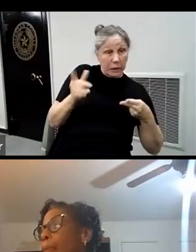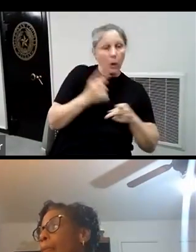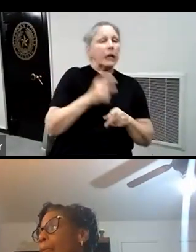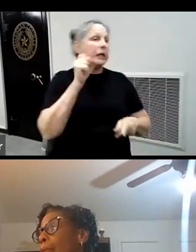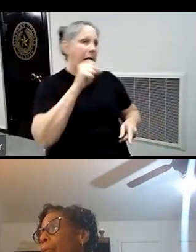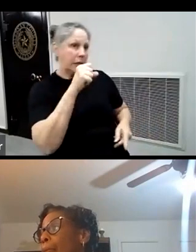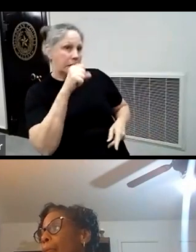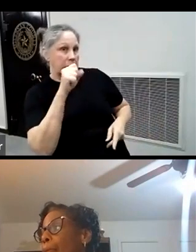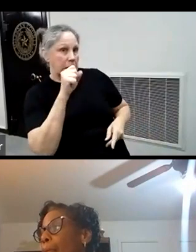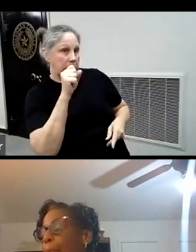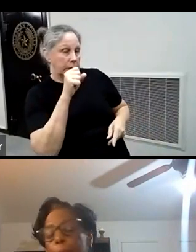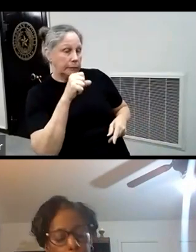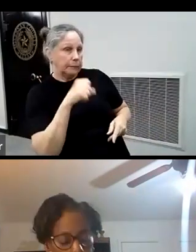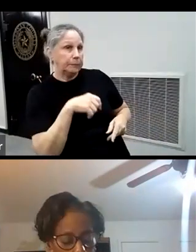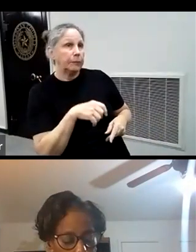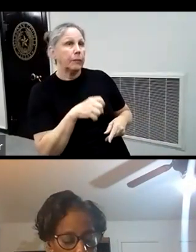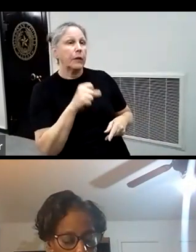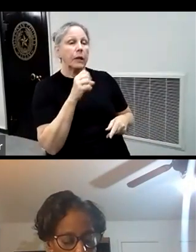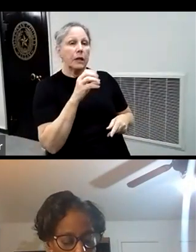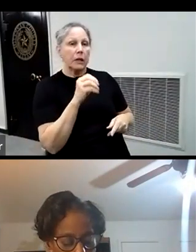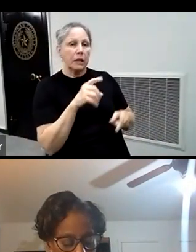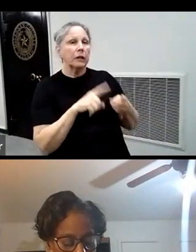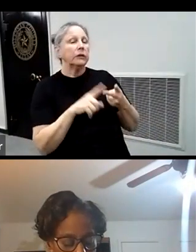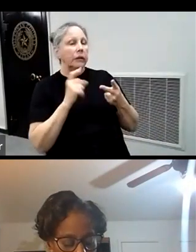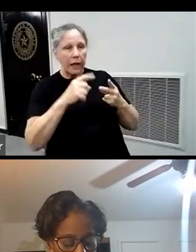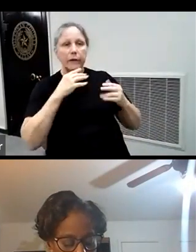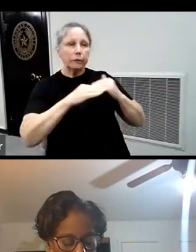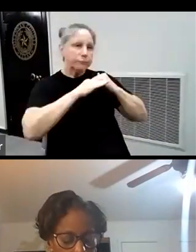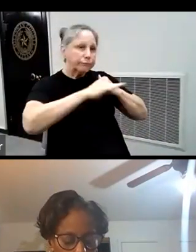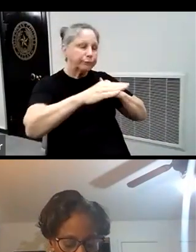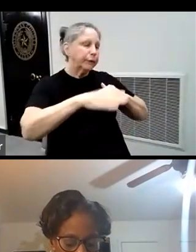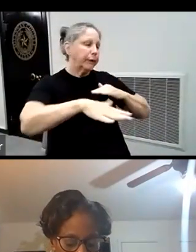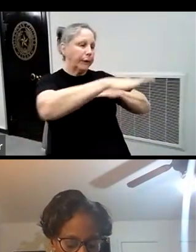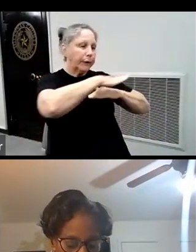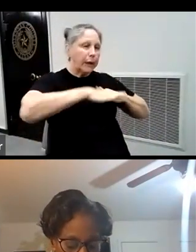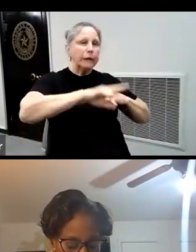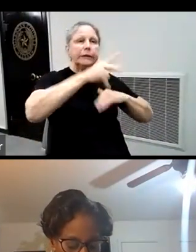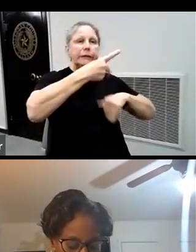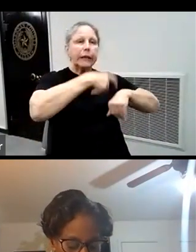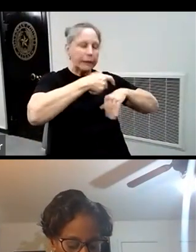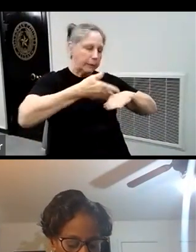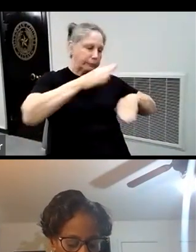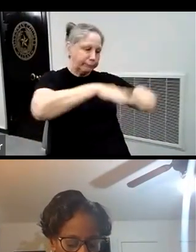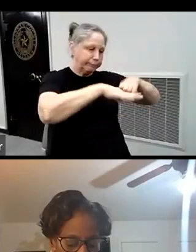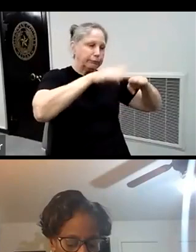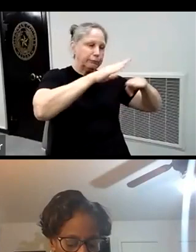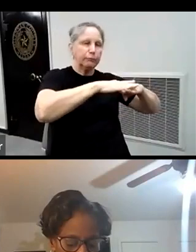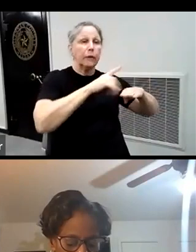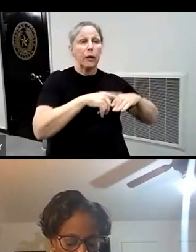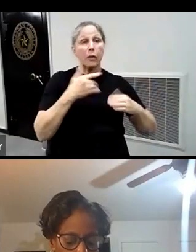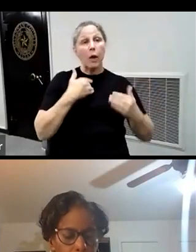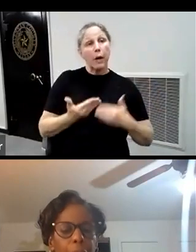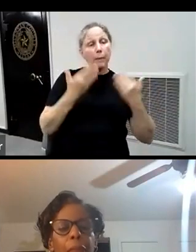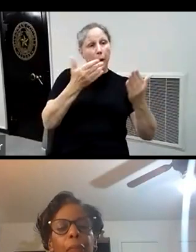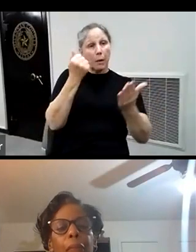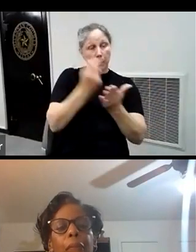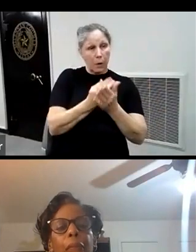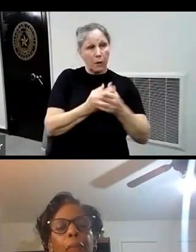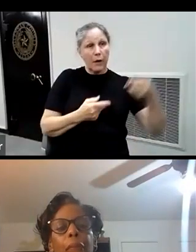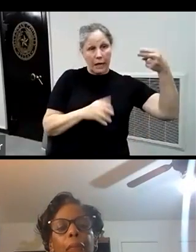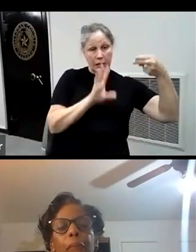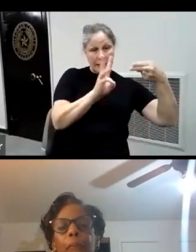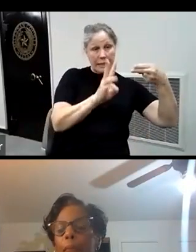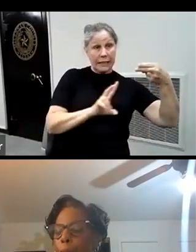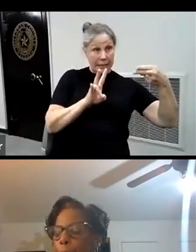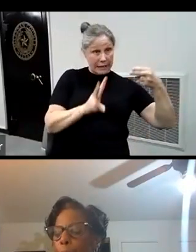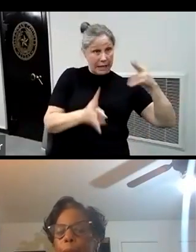Yes. Okay. Shred, chip seal, second coat. Is that a motion to approve H6